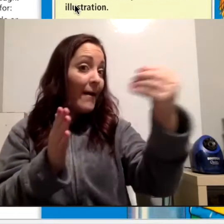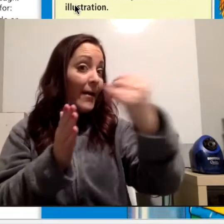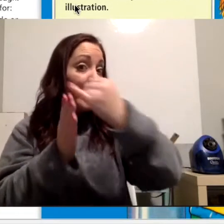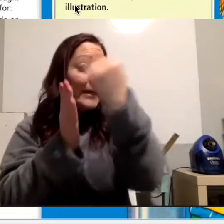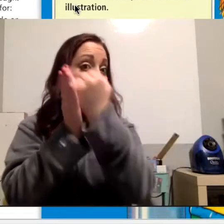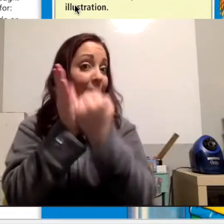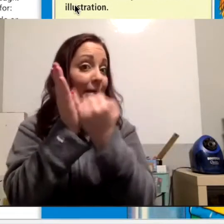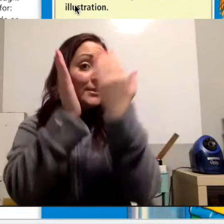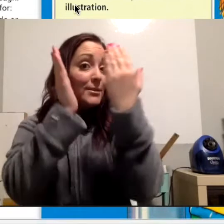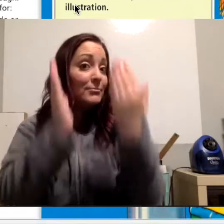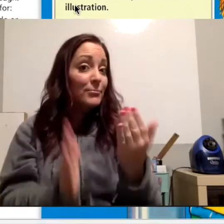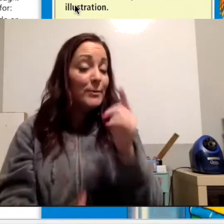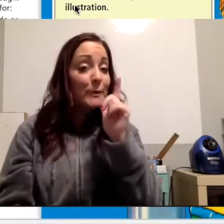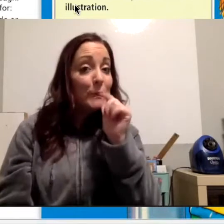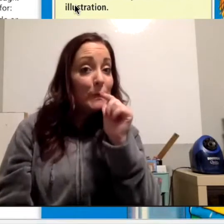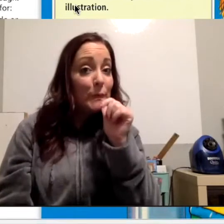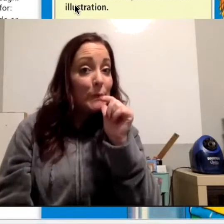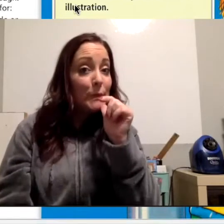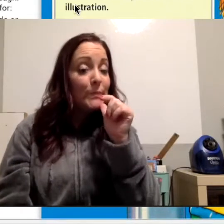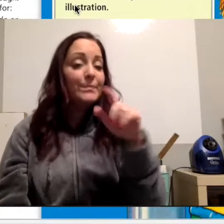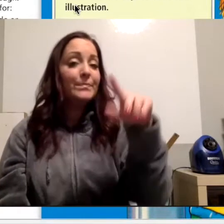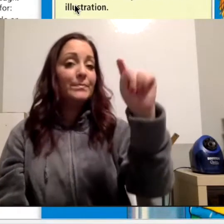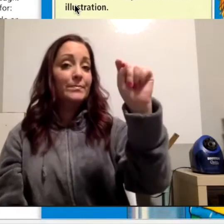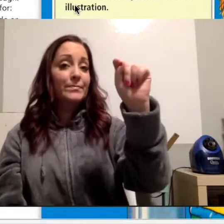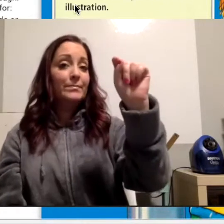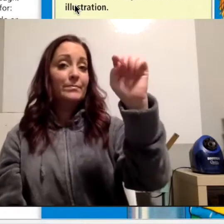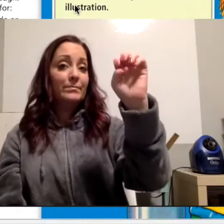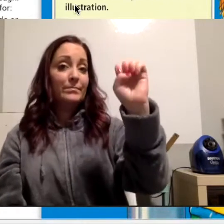The author and illustrator